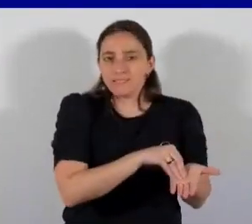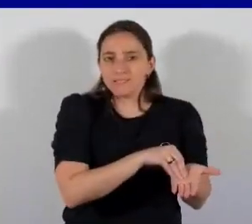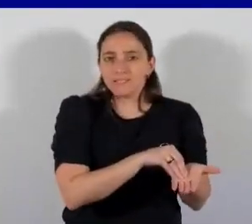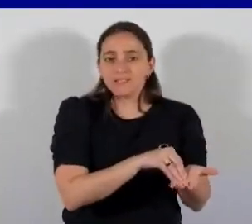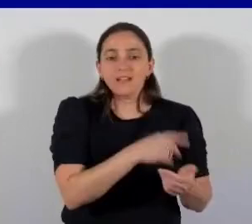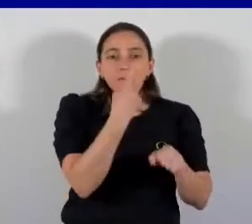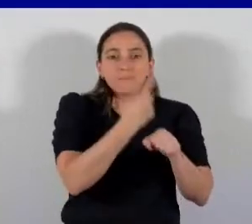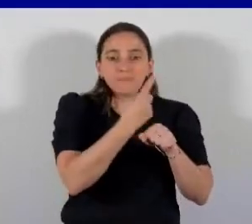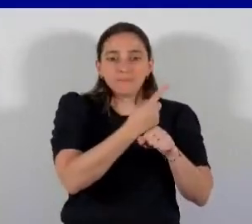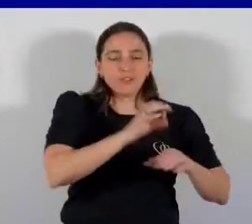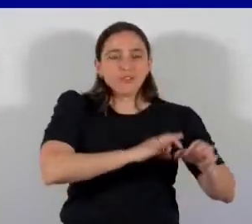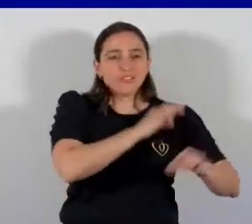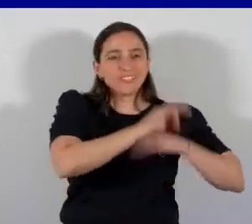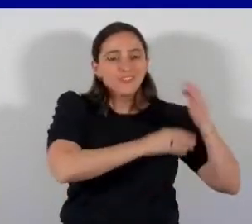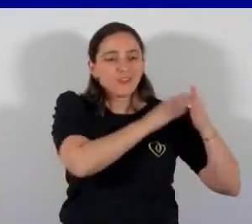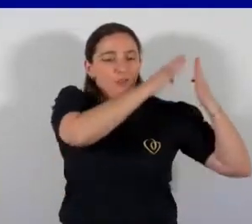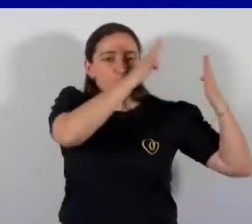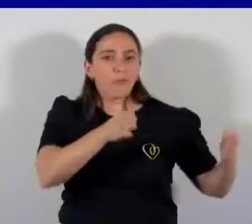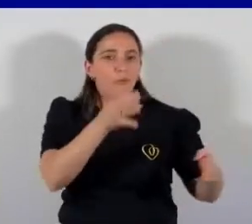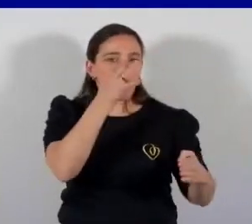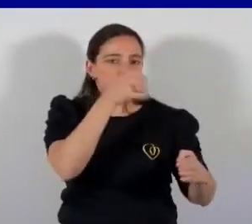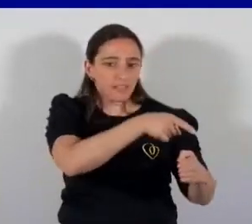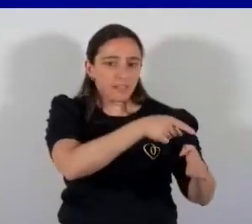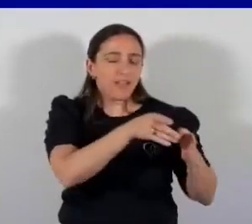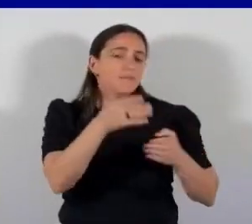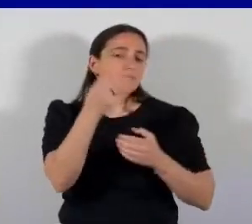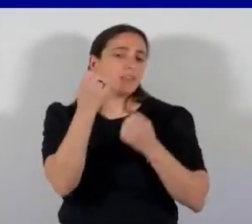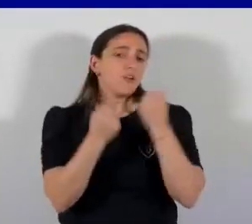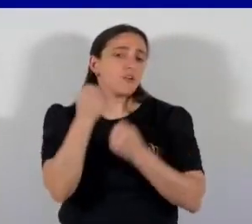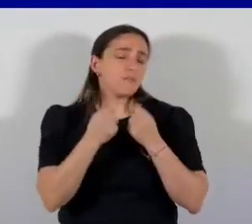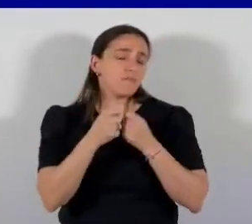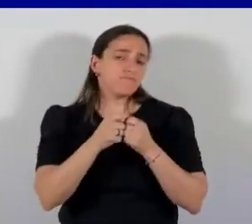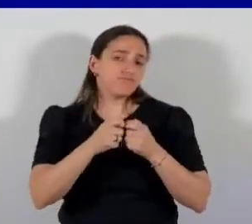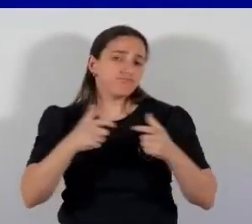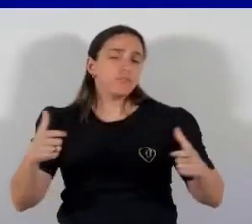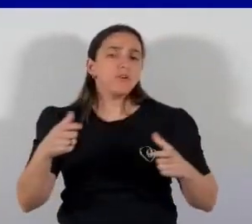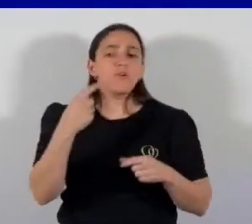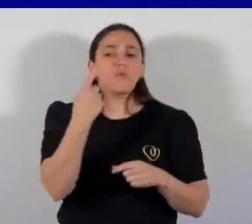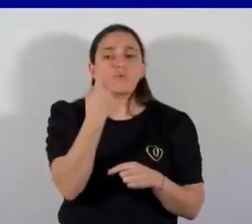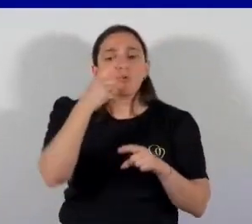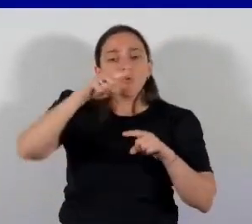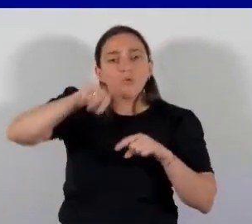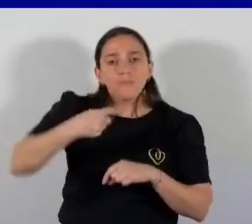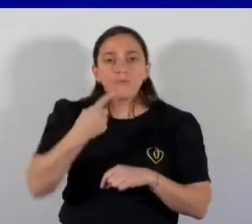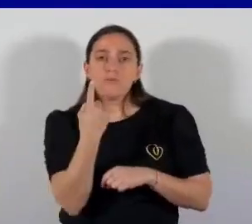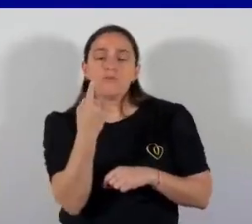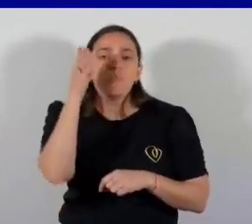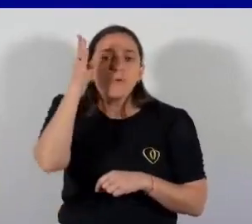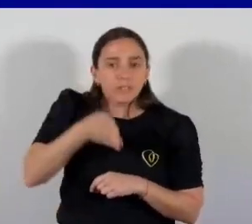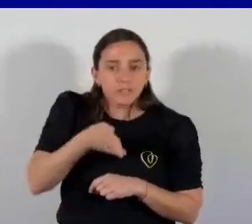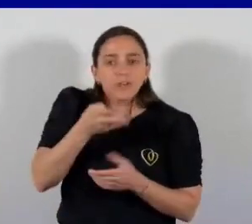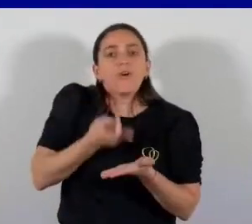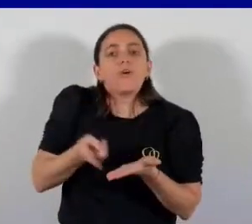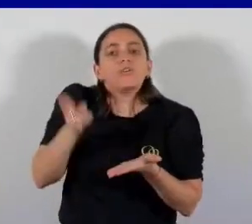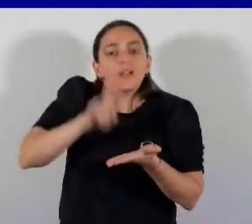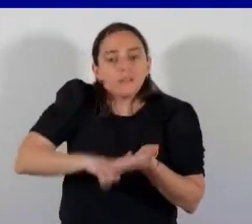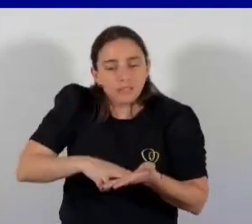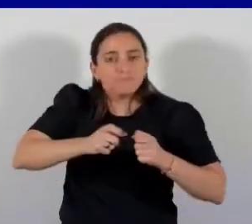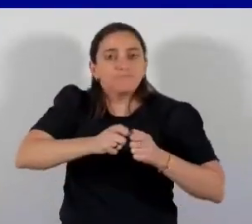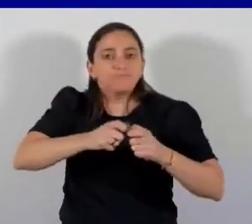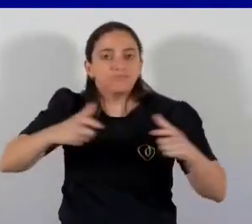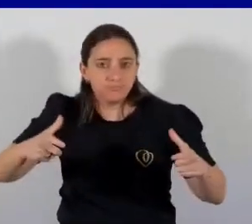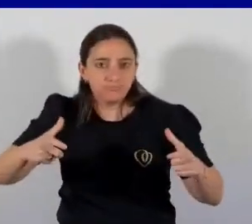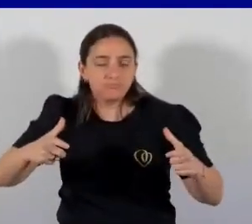parte del In the first part of the 20th century, siglo en términos per cápita 1,1 the economy grew by 1.1% per capita, that is,